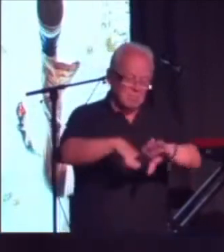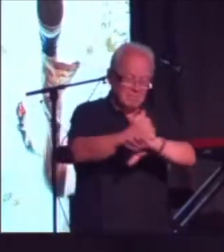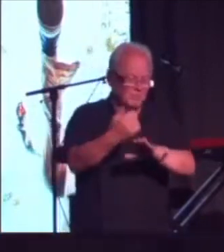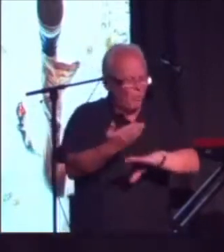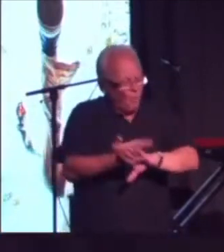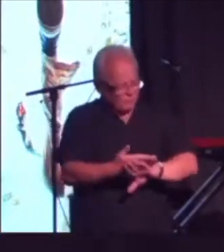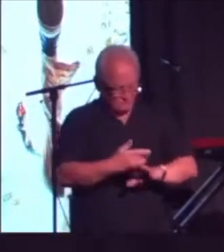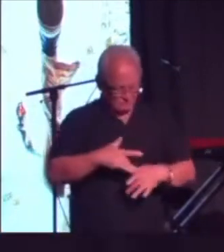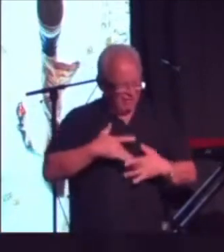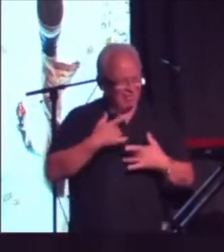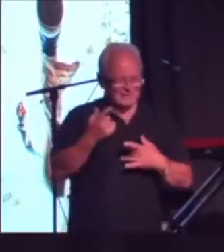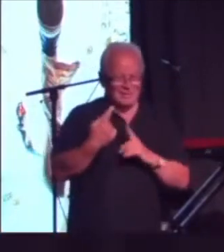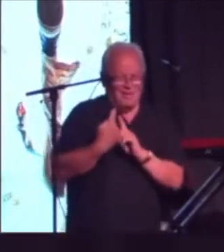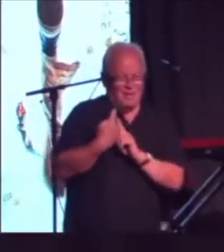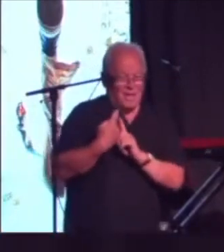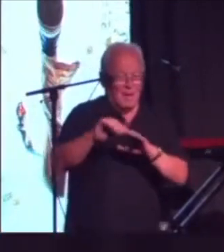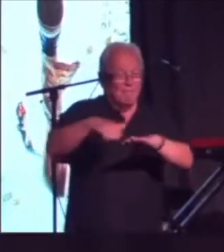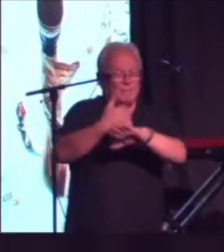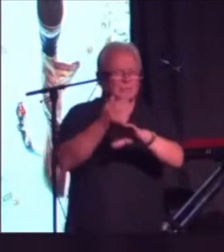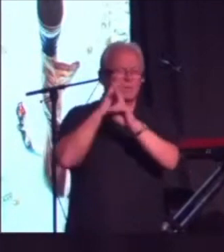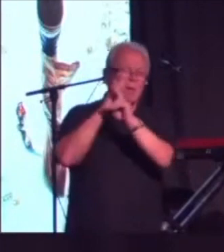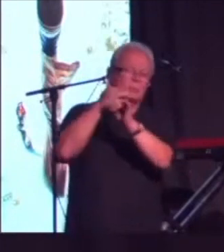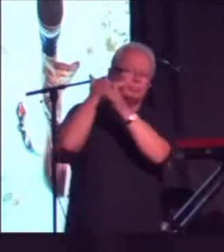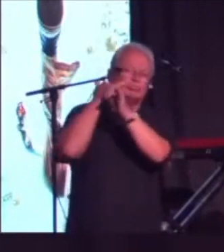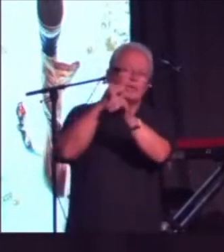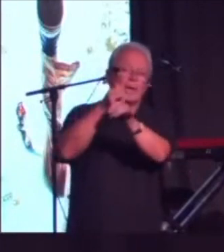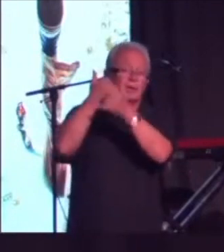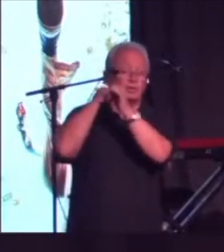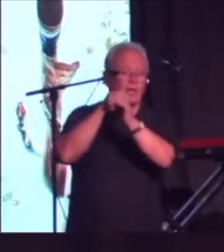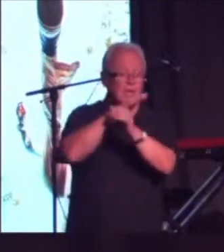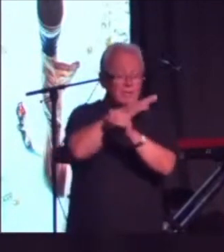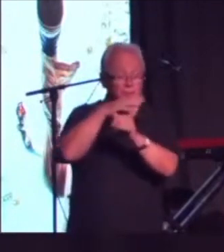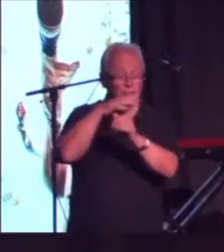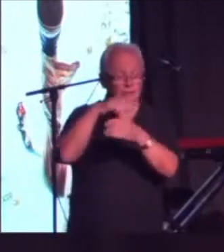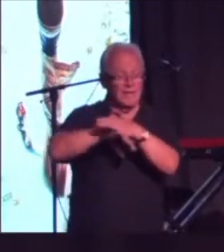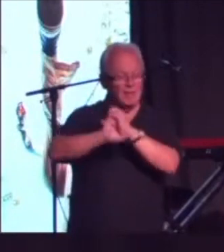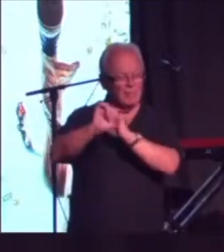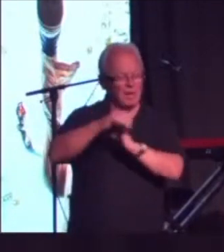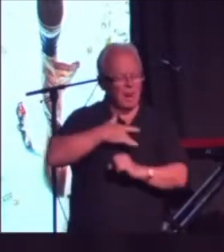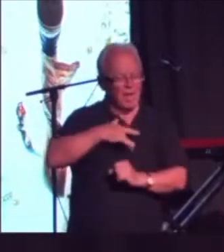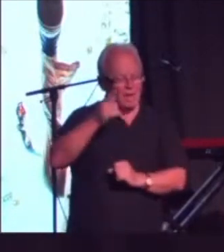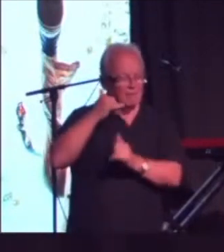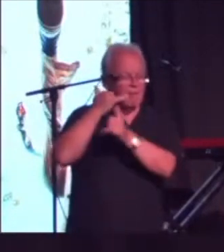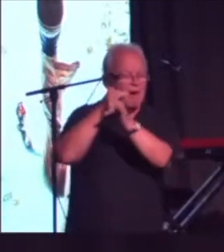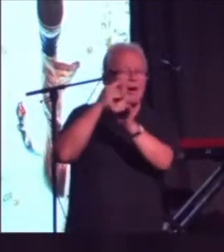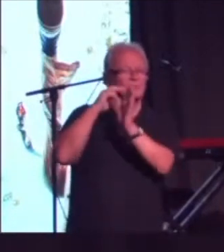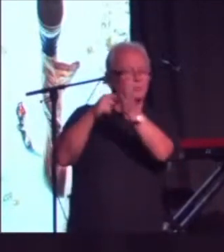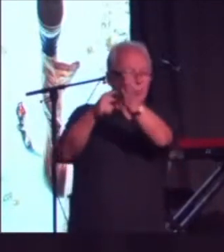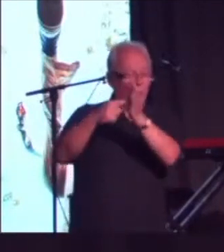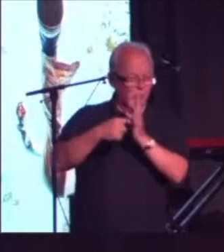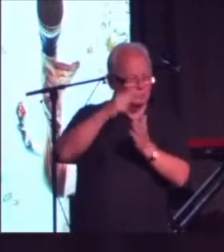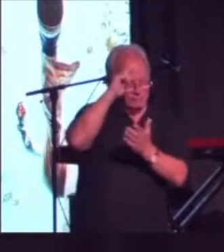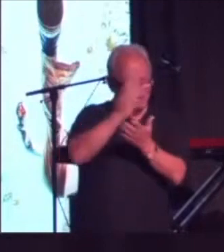Not on feelings, based on fruit. And so the wounds of a faithful friend, somebody that's demonstrated faithfulness, consistency,